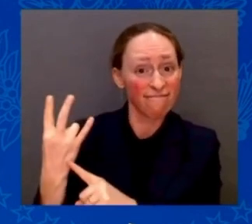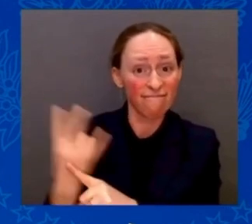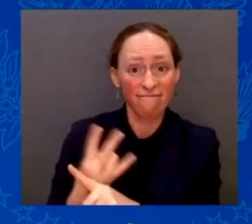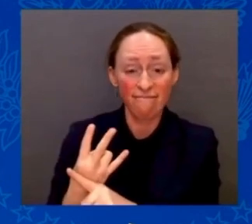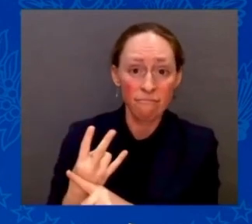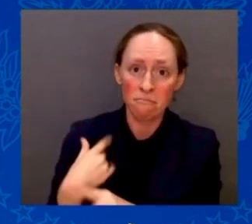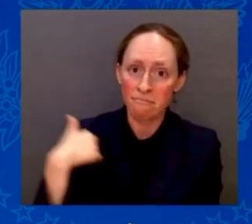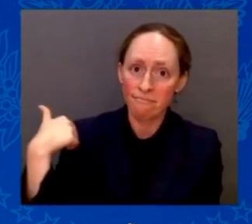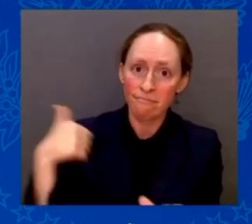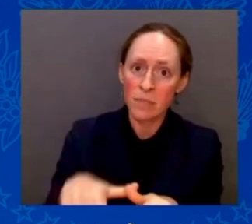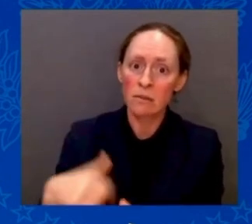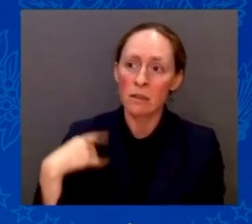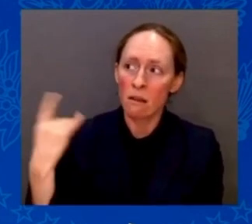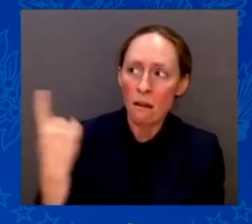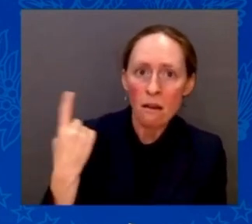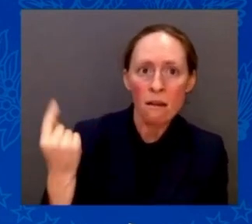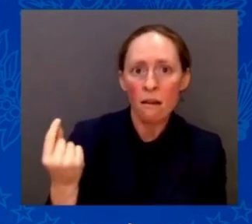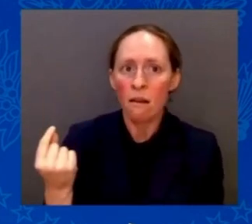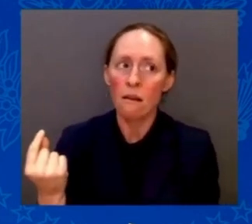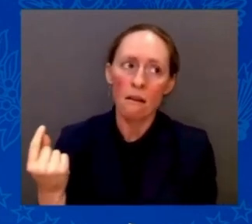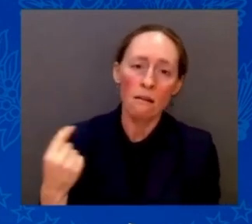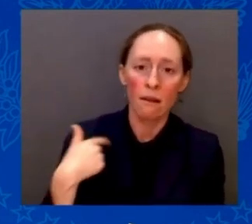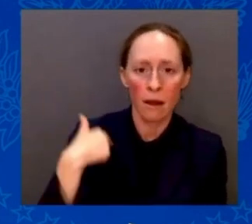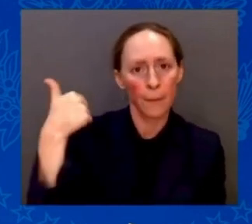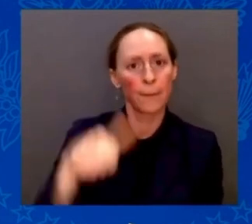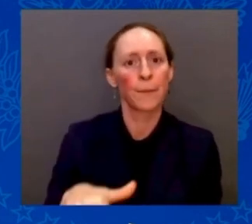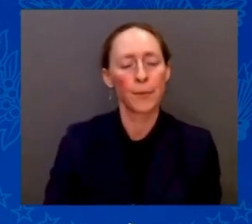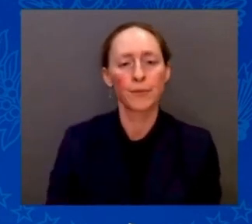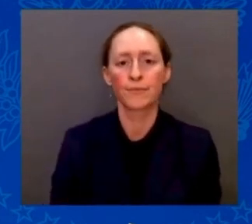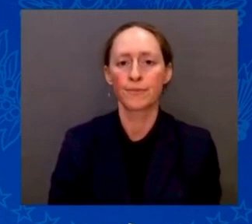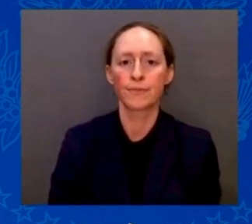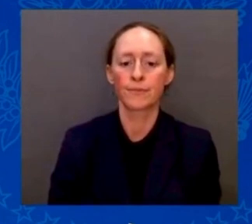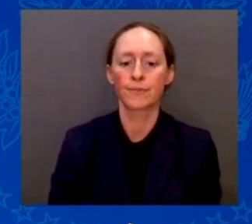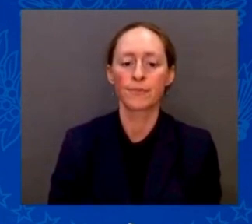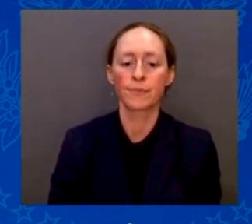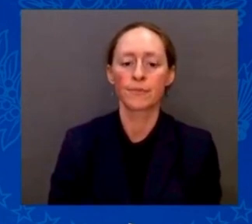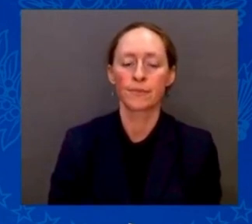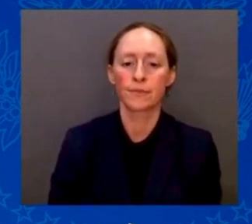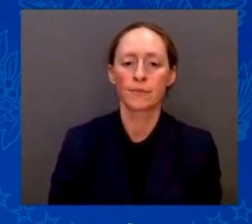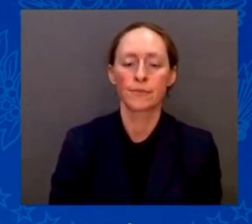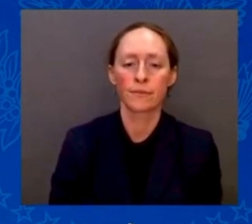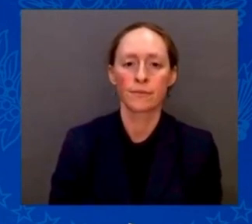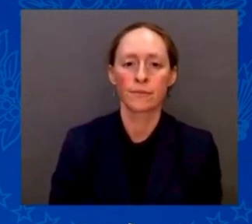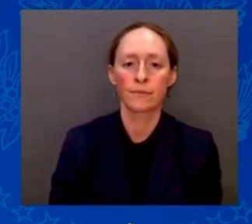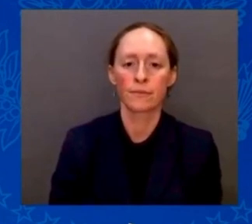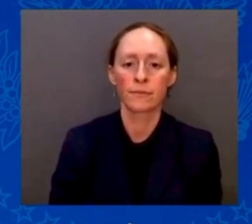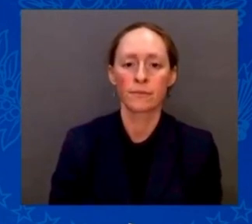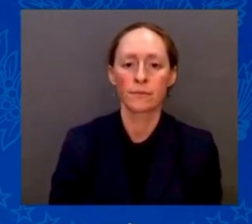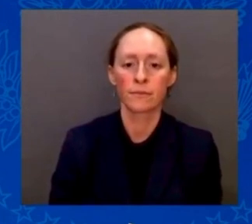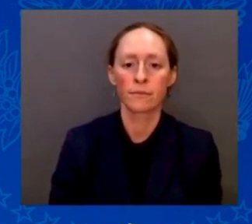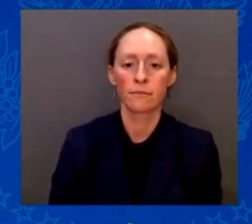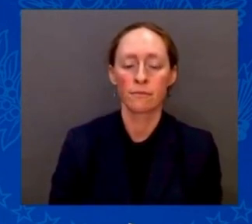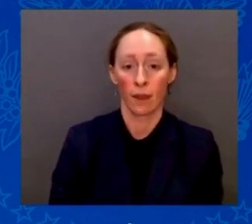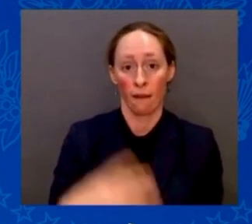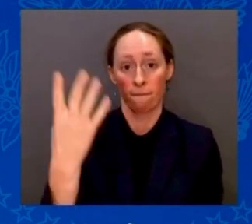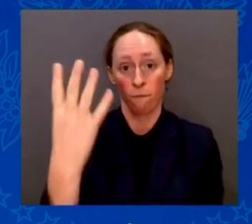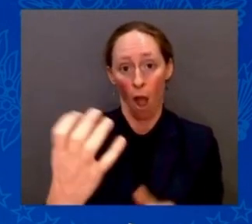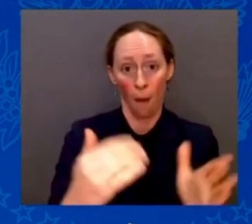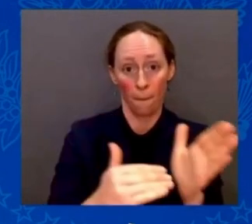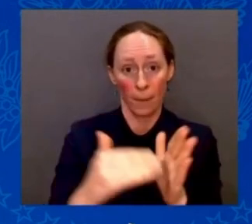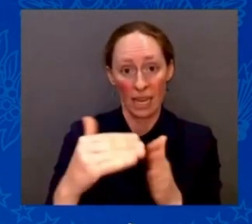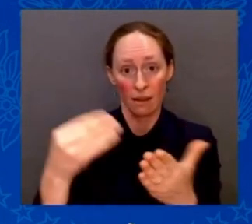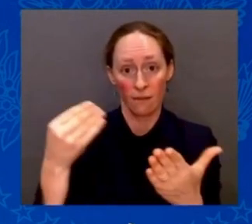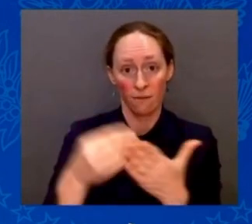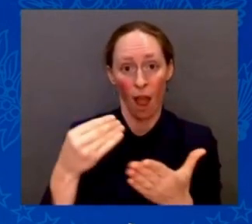dedicated $400 million to pay for the debris removal. Once we get the toxic stuff out, to take all the